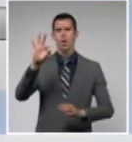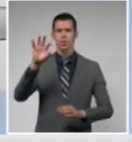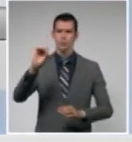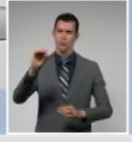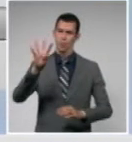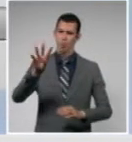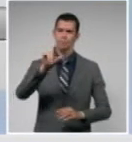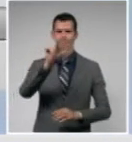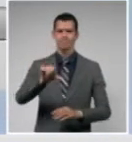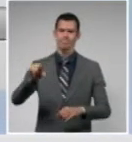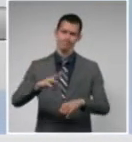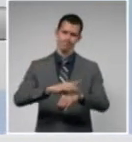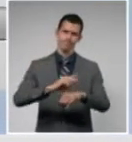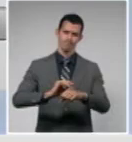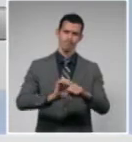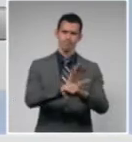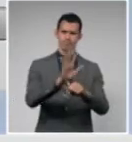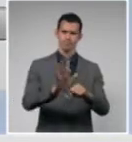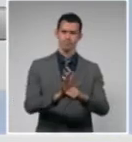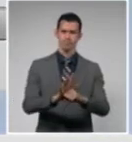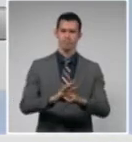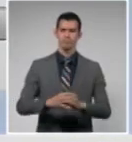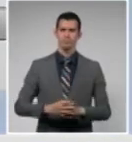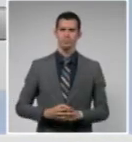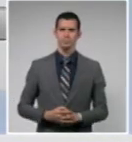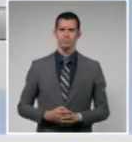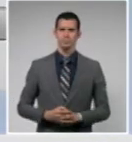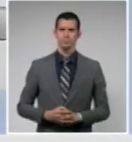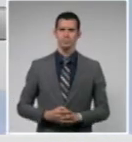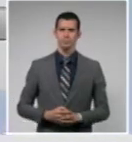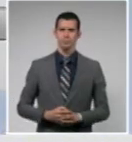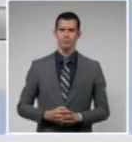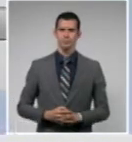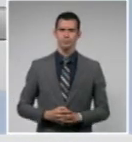82,804 new cases yesterday, for a total of